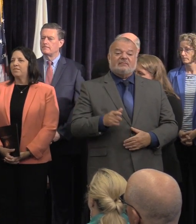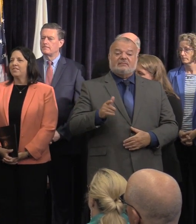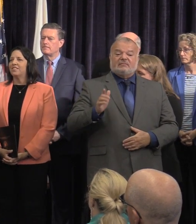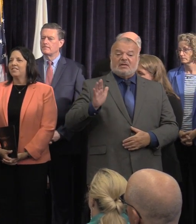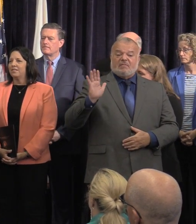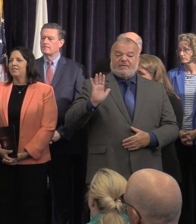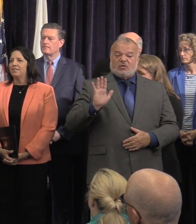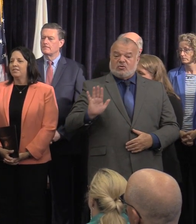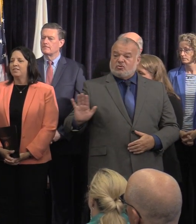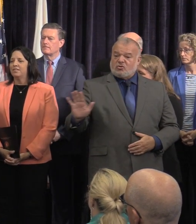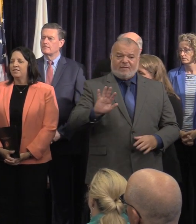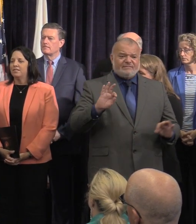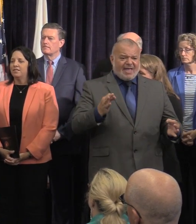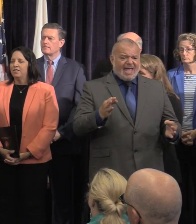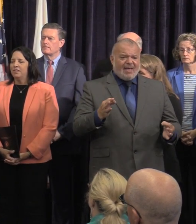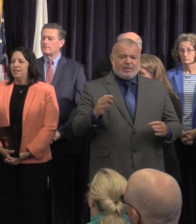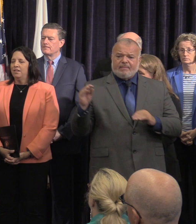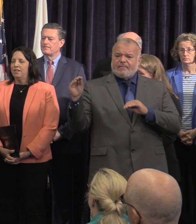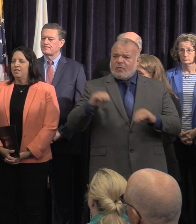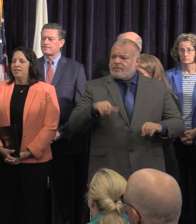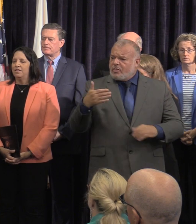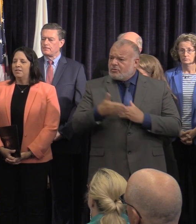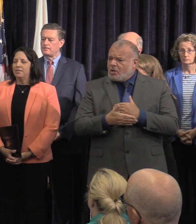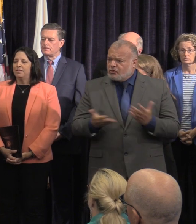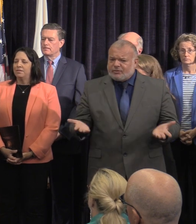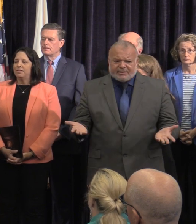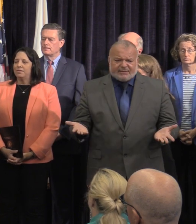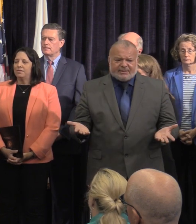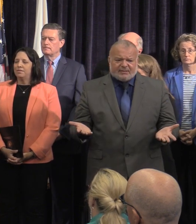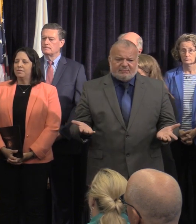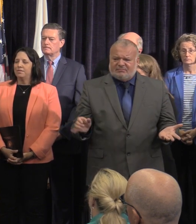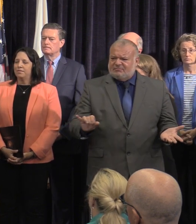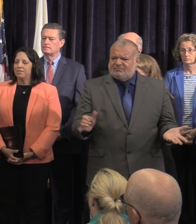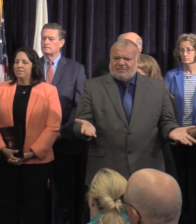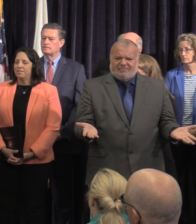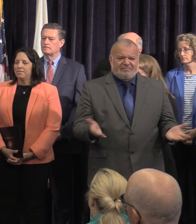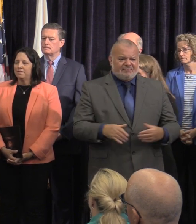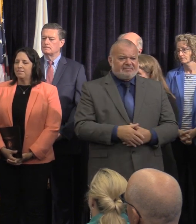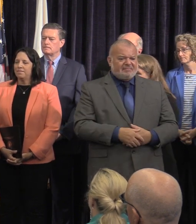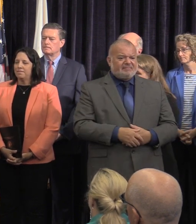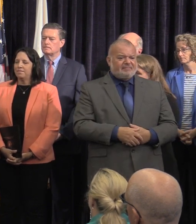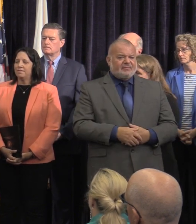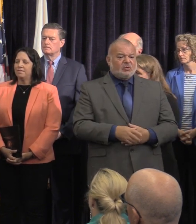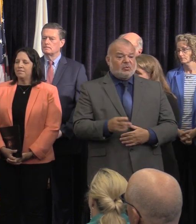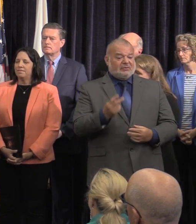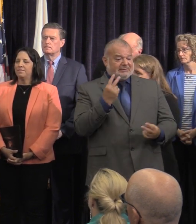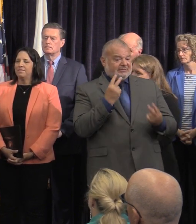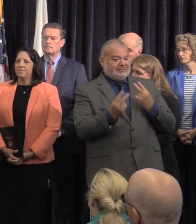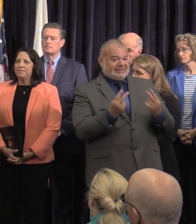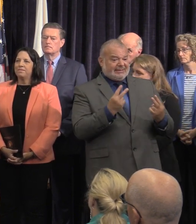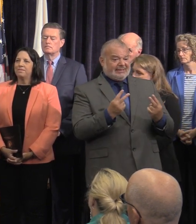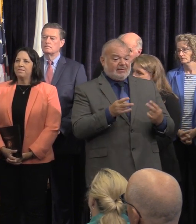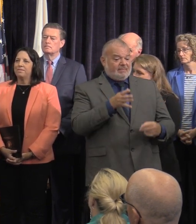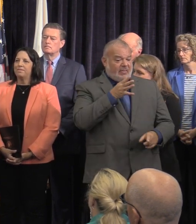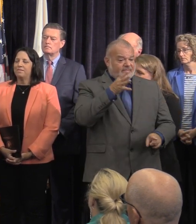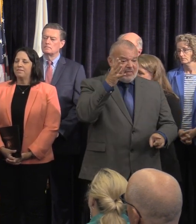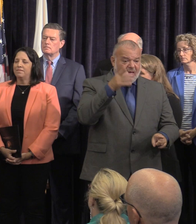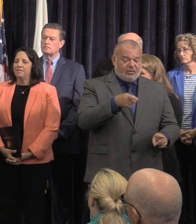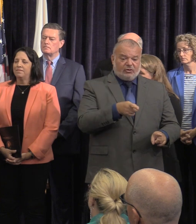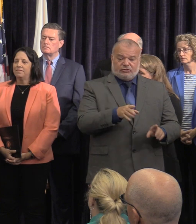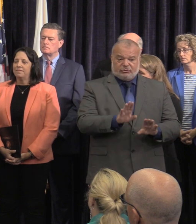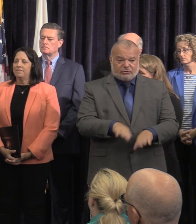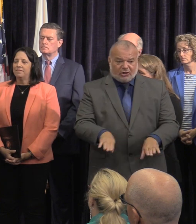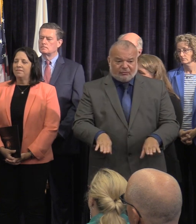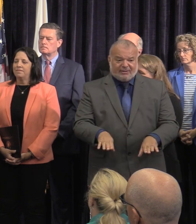members who've arrived on these shores. When we look into the faces of migrant moms and dads and children,